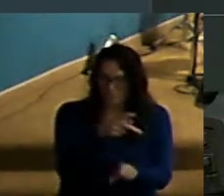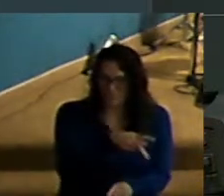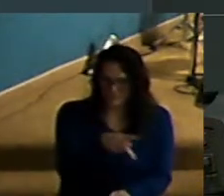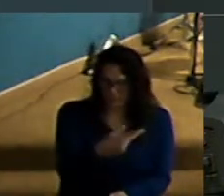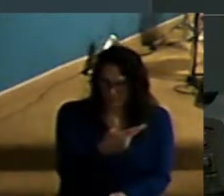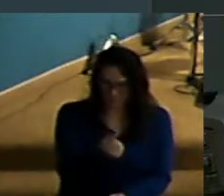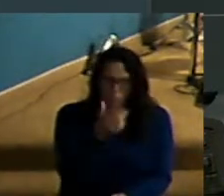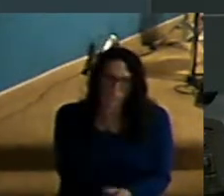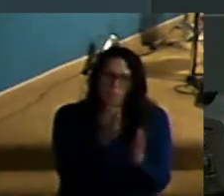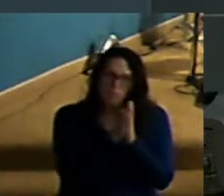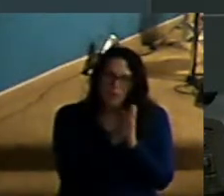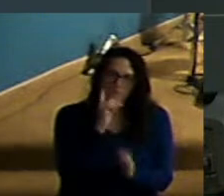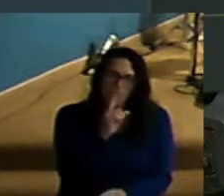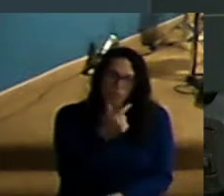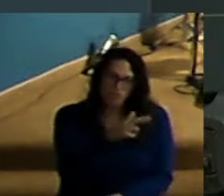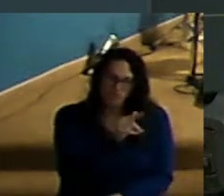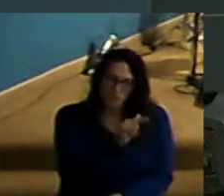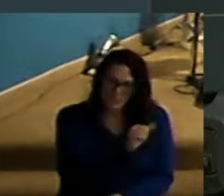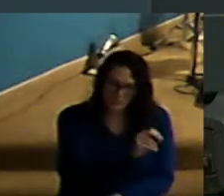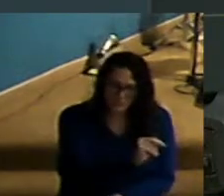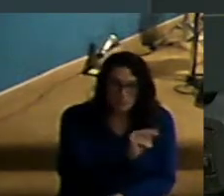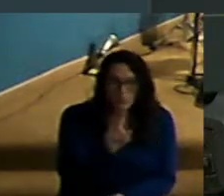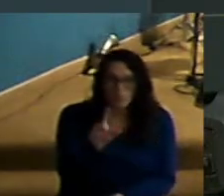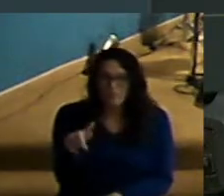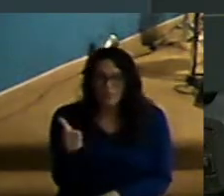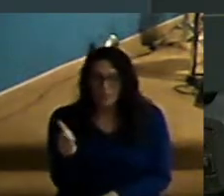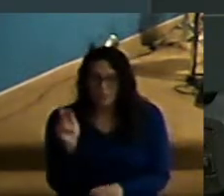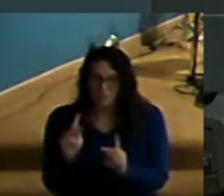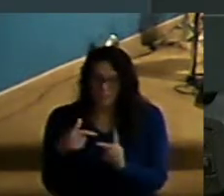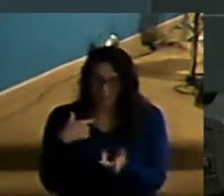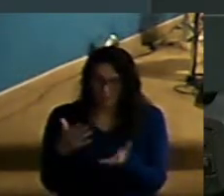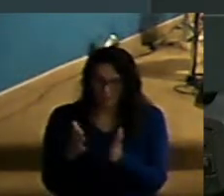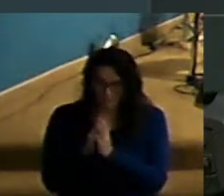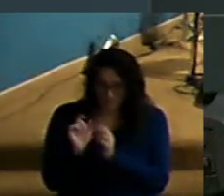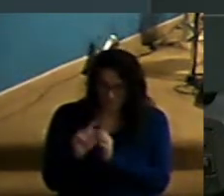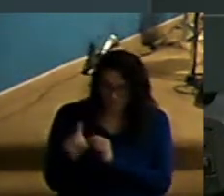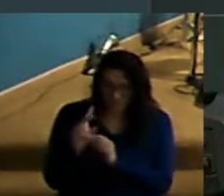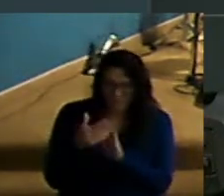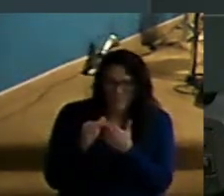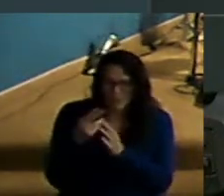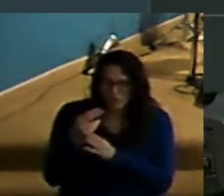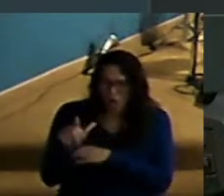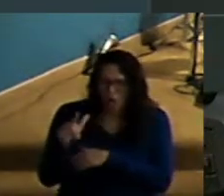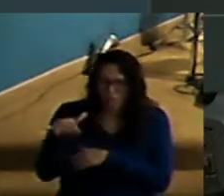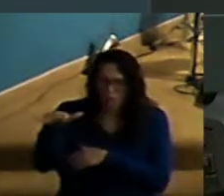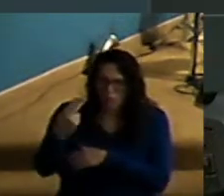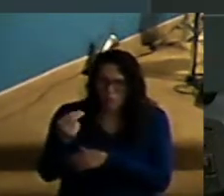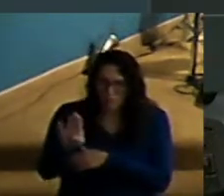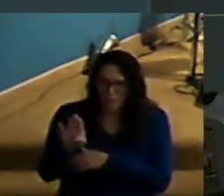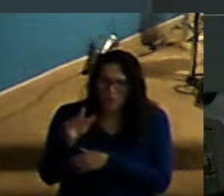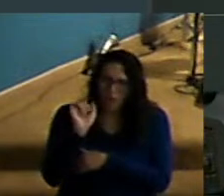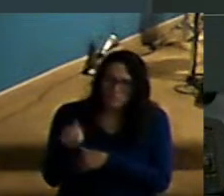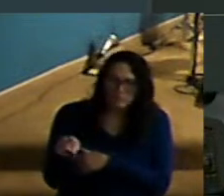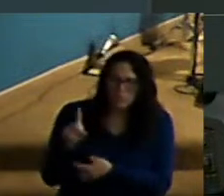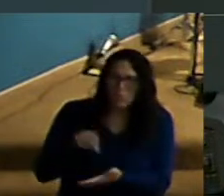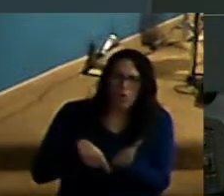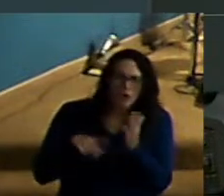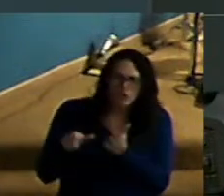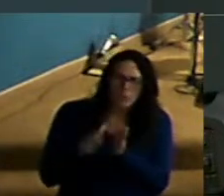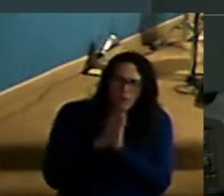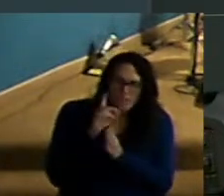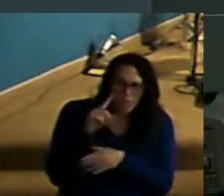Grayson. One of the other first people I asked up at the Village Hall in New Berlin, I said, we're going to be praying for our communities this week. What should we pray